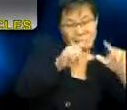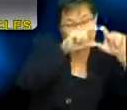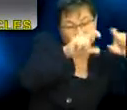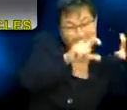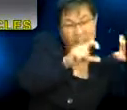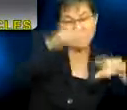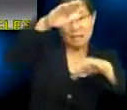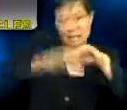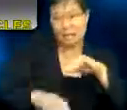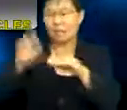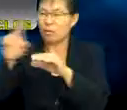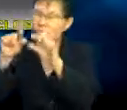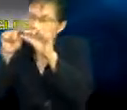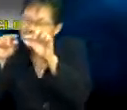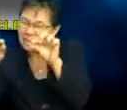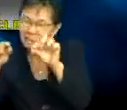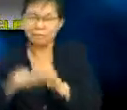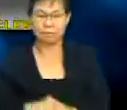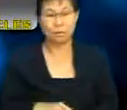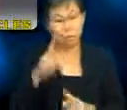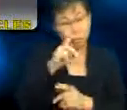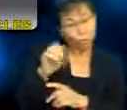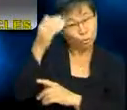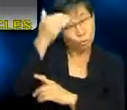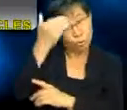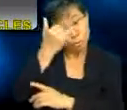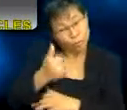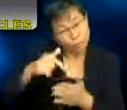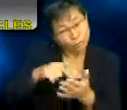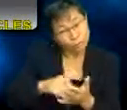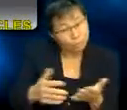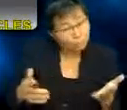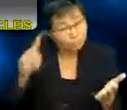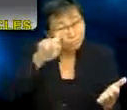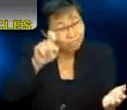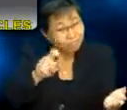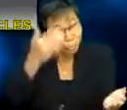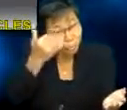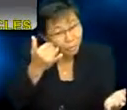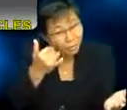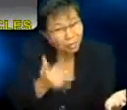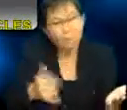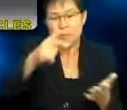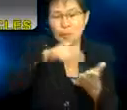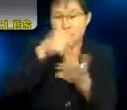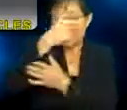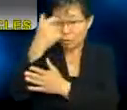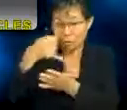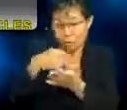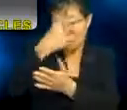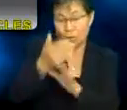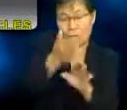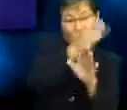a thicker wall than the right ventricle. Do you know why this is so?